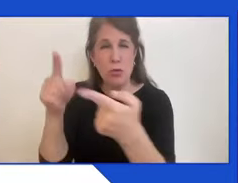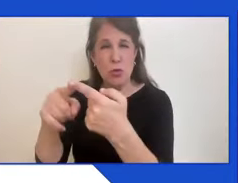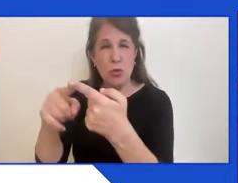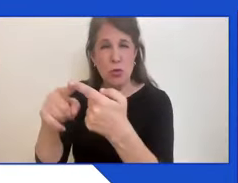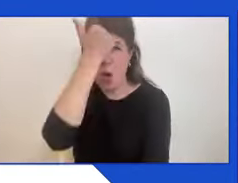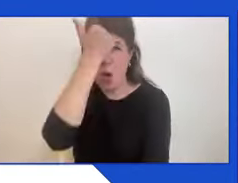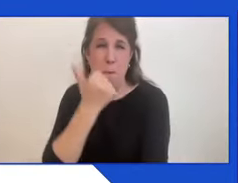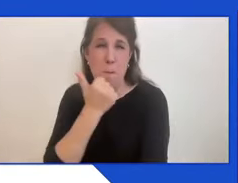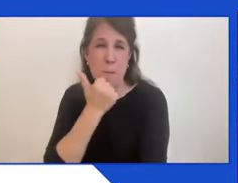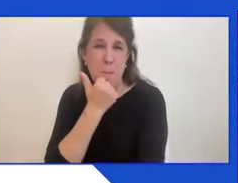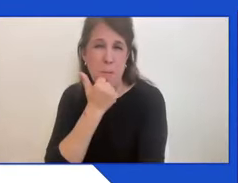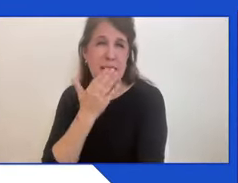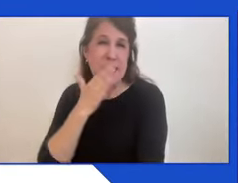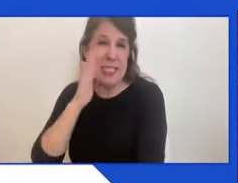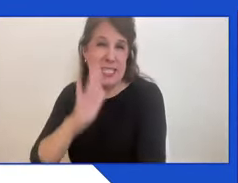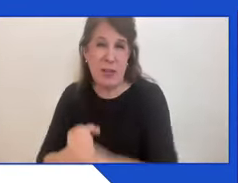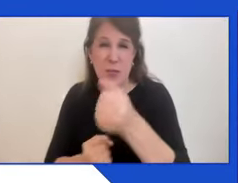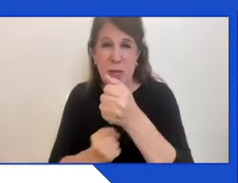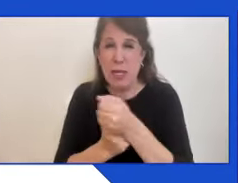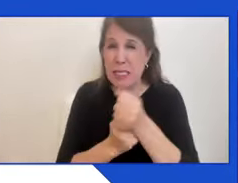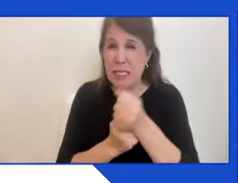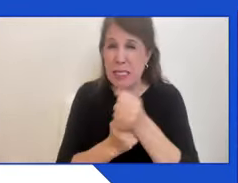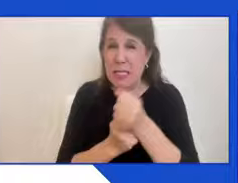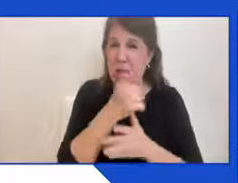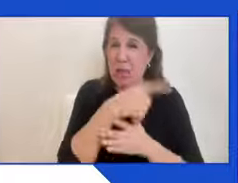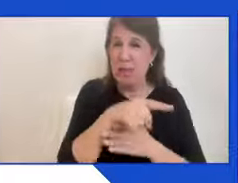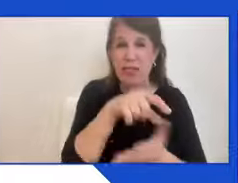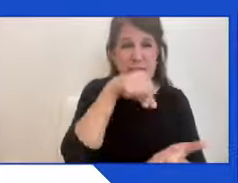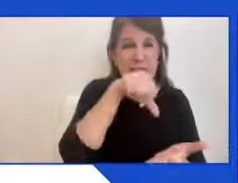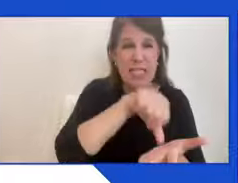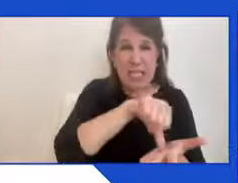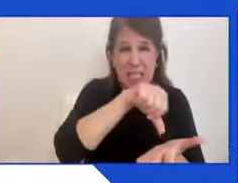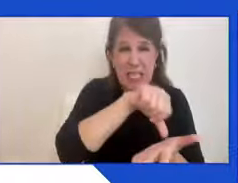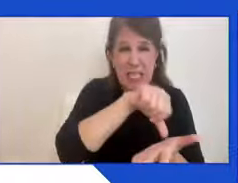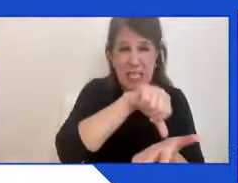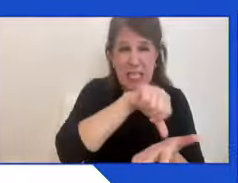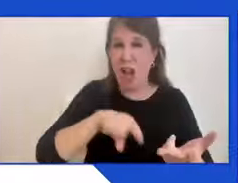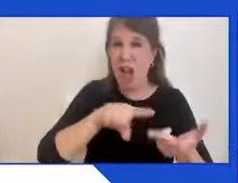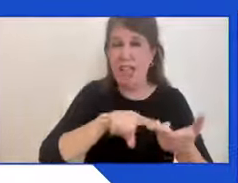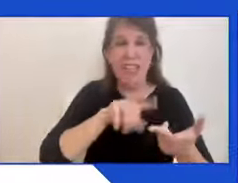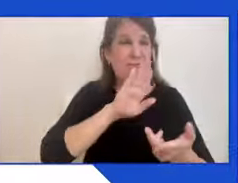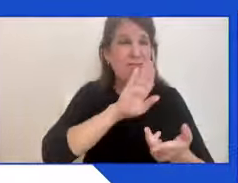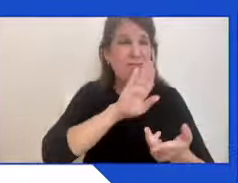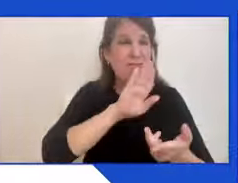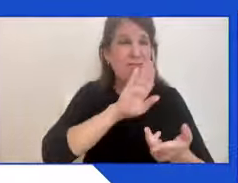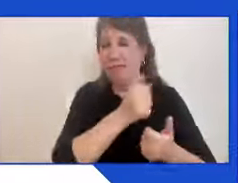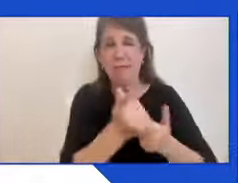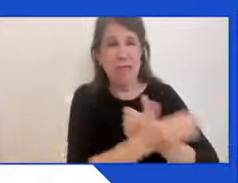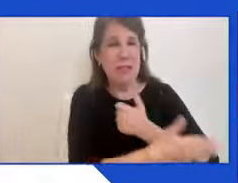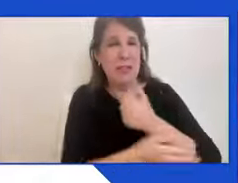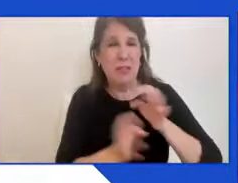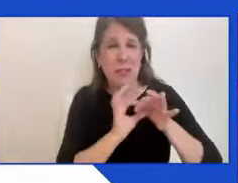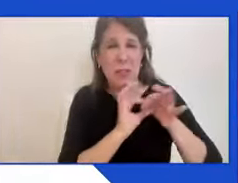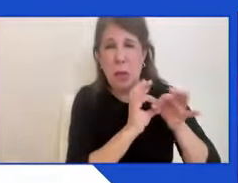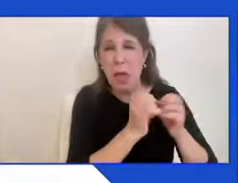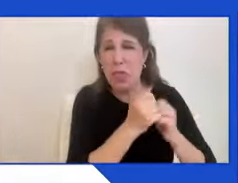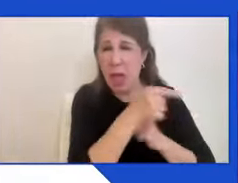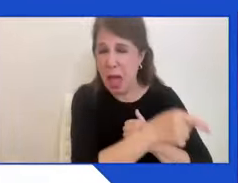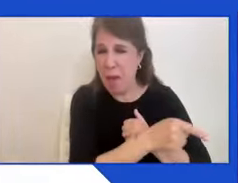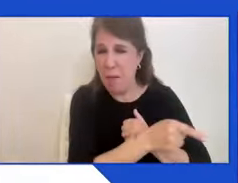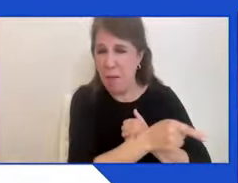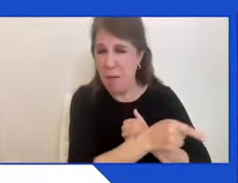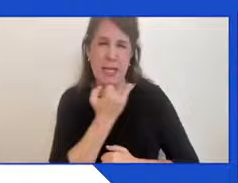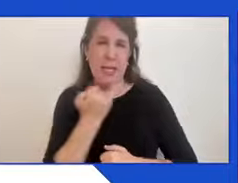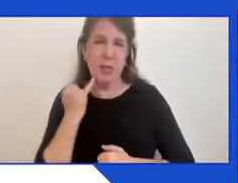evil sponsors in Iran and Iranian proxies. Israel will never tolerate